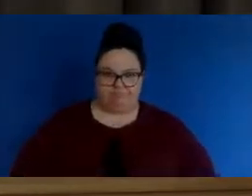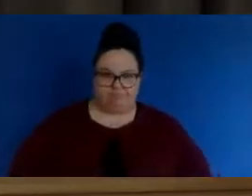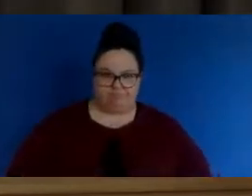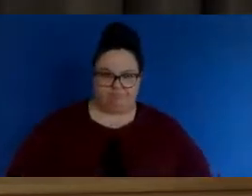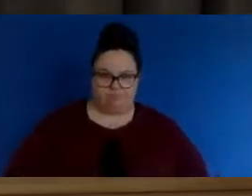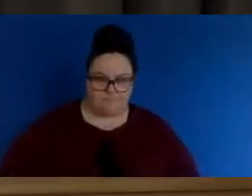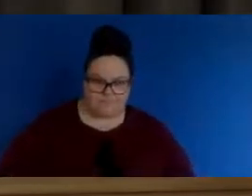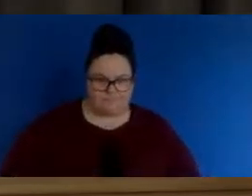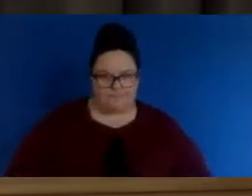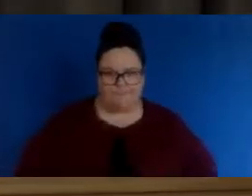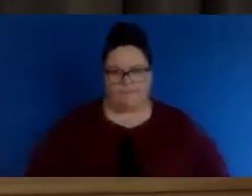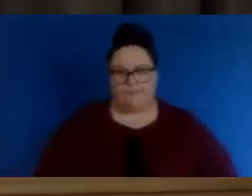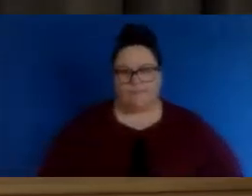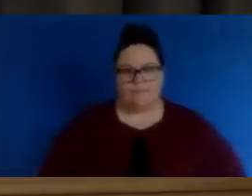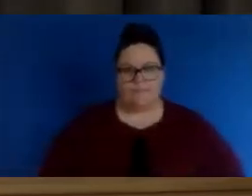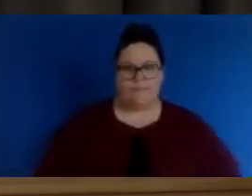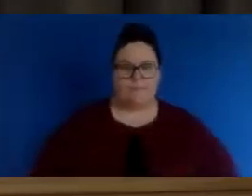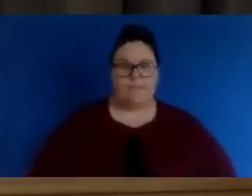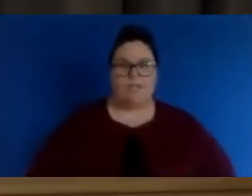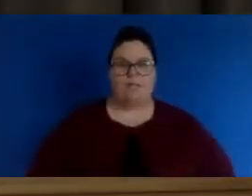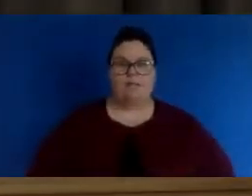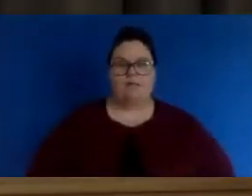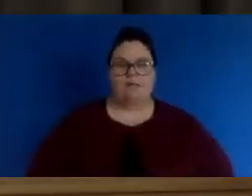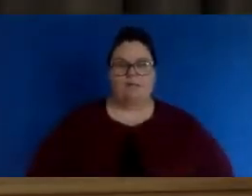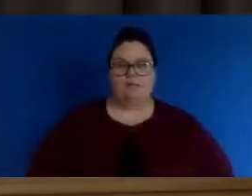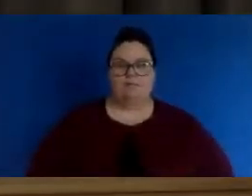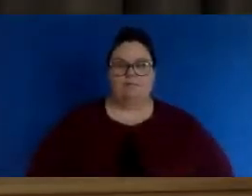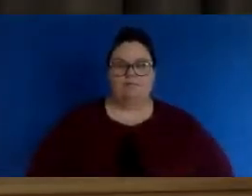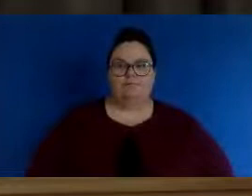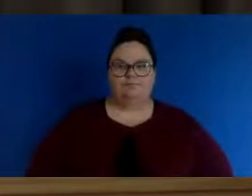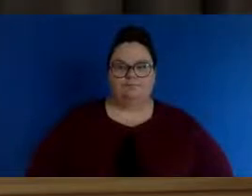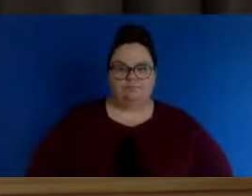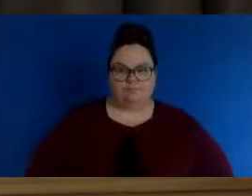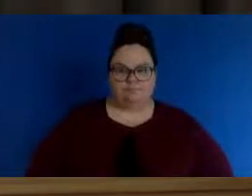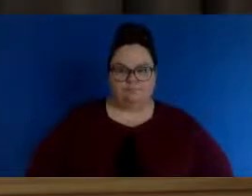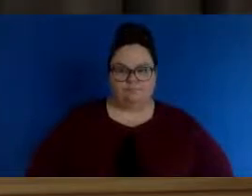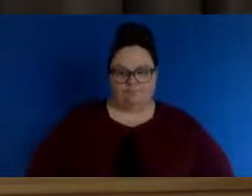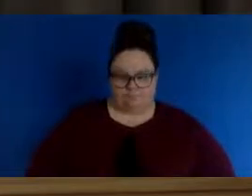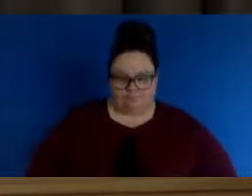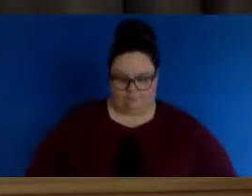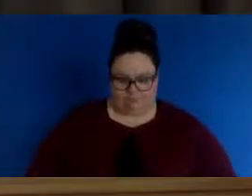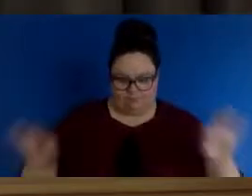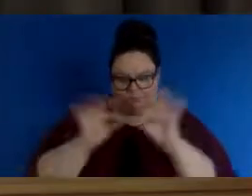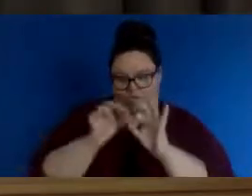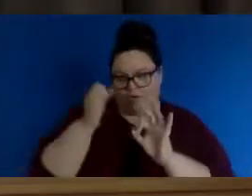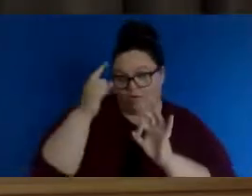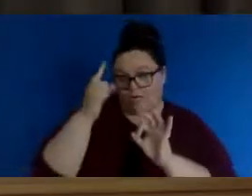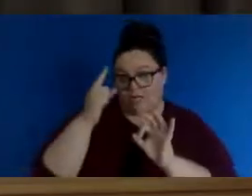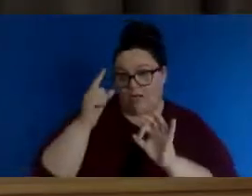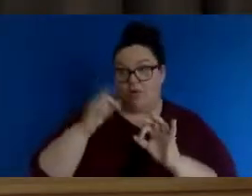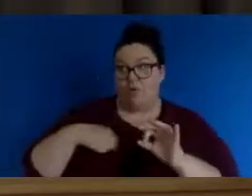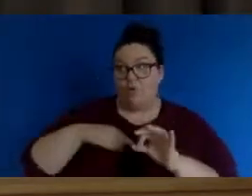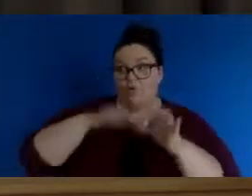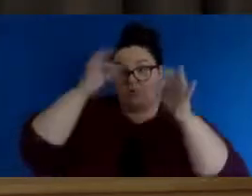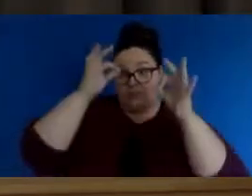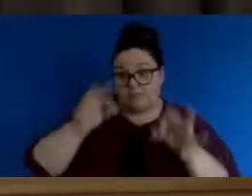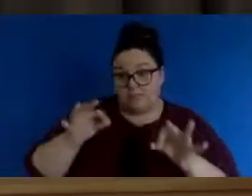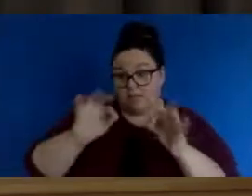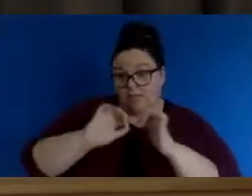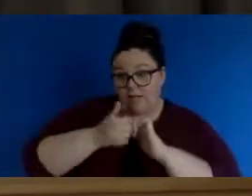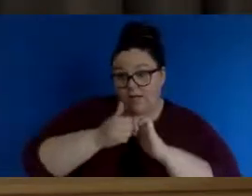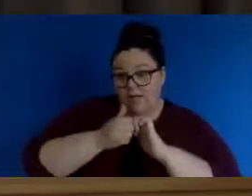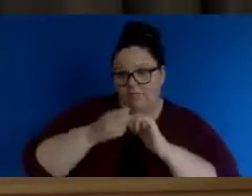to know that all through our COVID experience, we have made decisions based on the most up-to-date information of the day. And public health